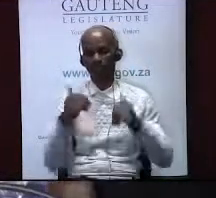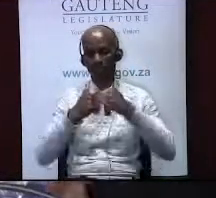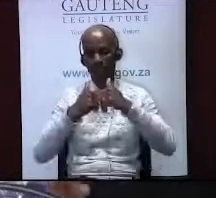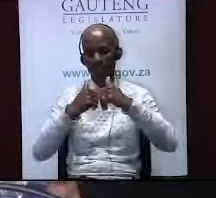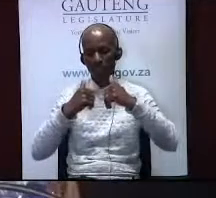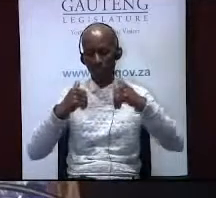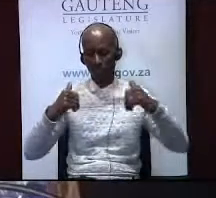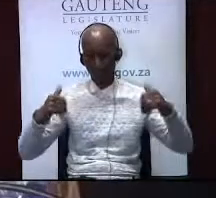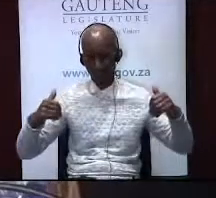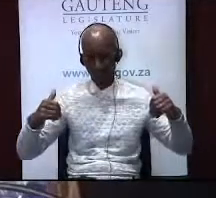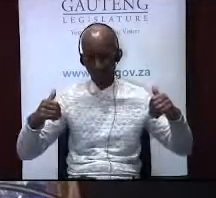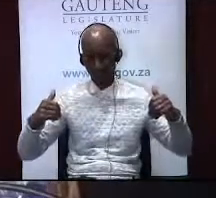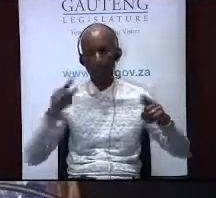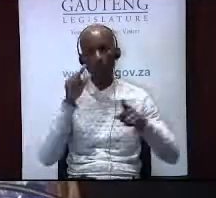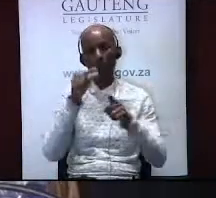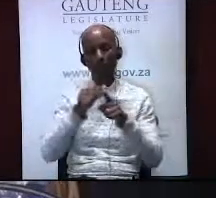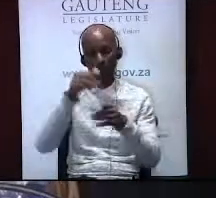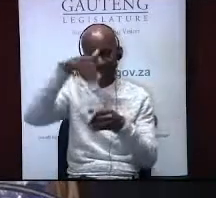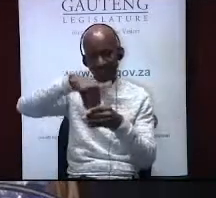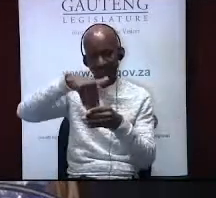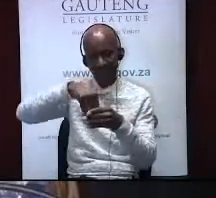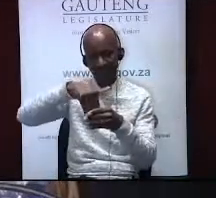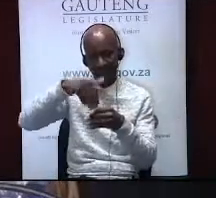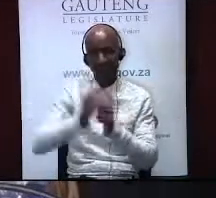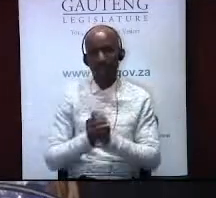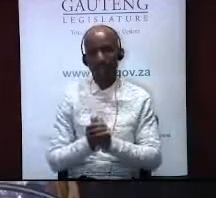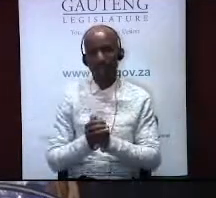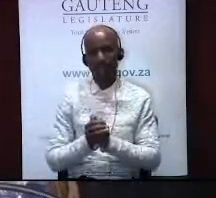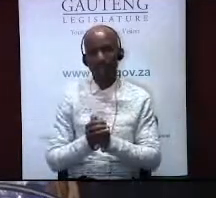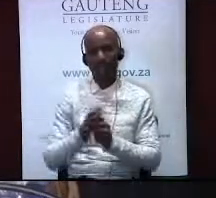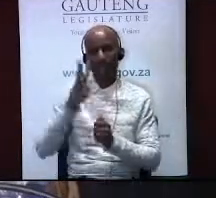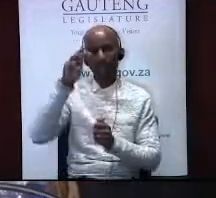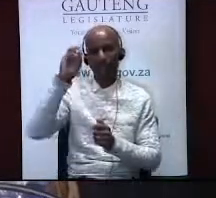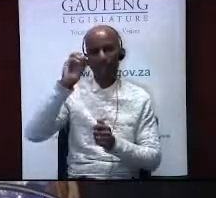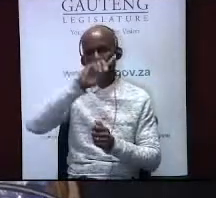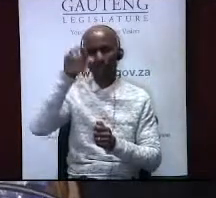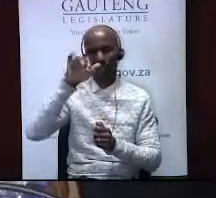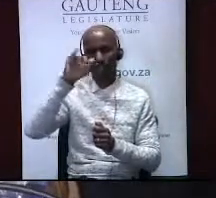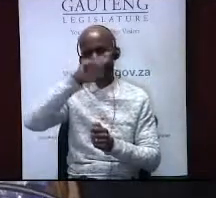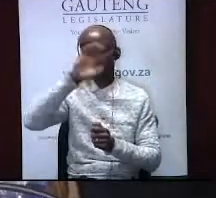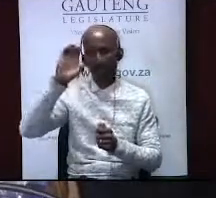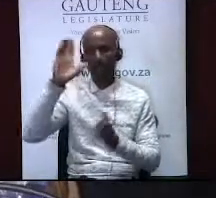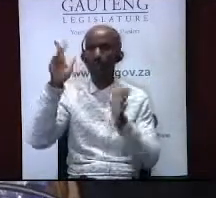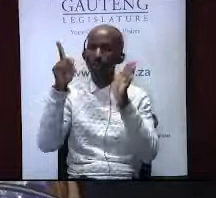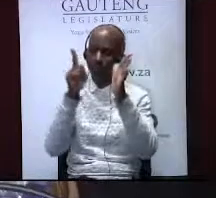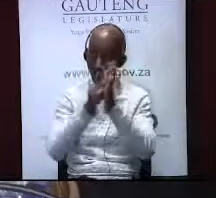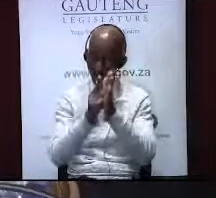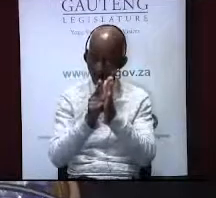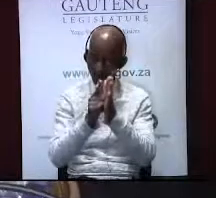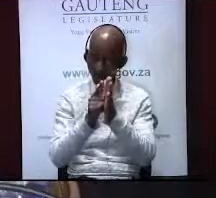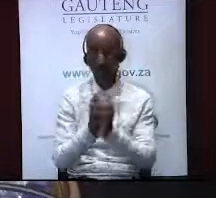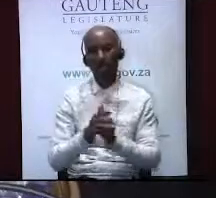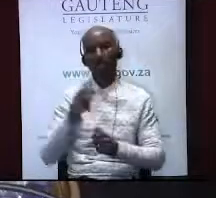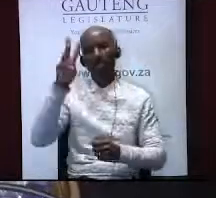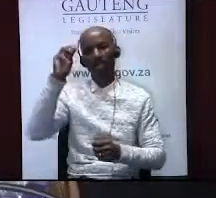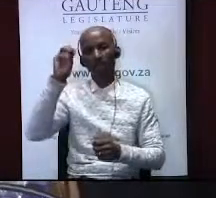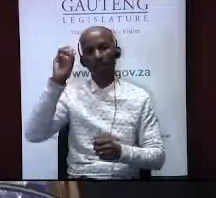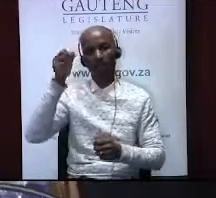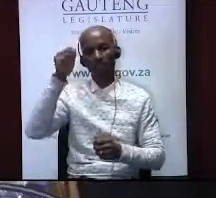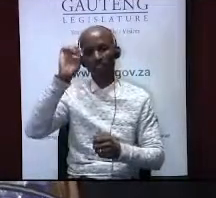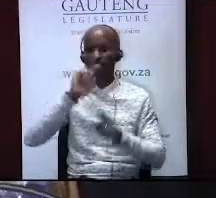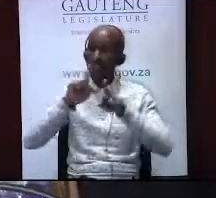discriminatory terms inside. The Mosaic law, Moses could not believe